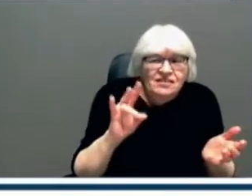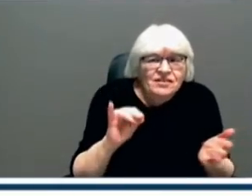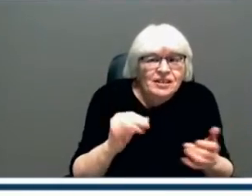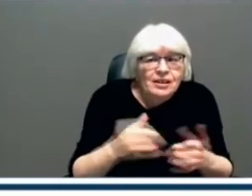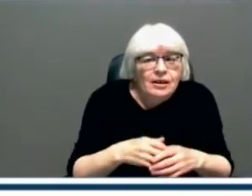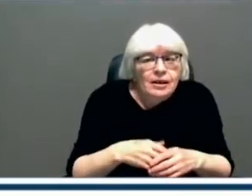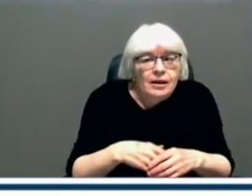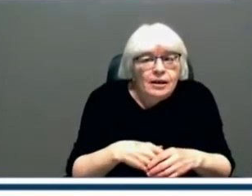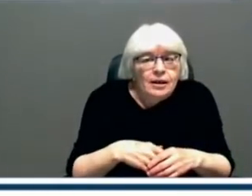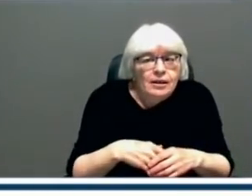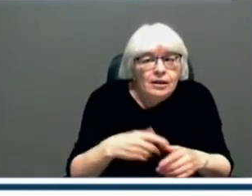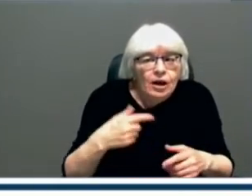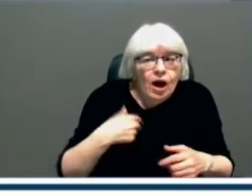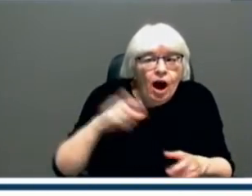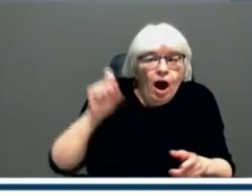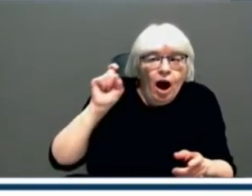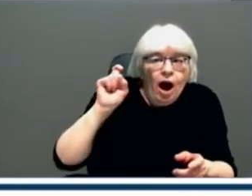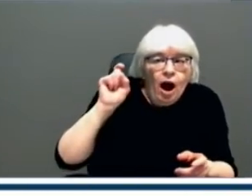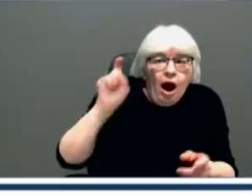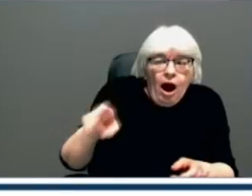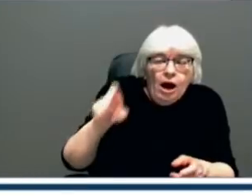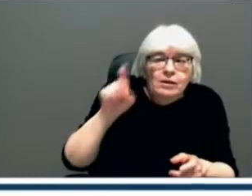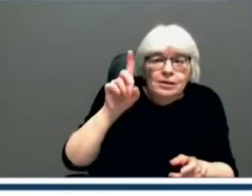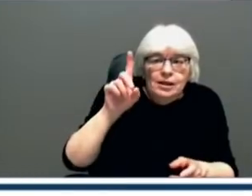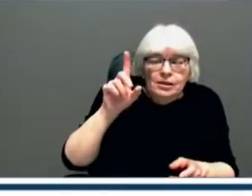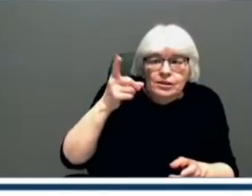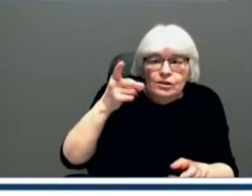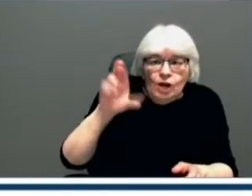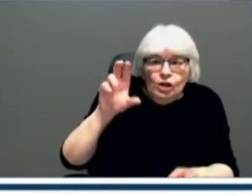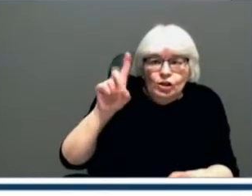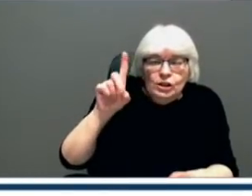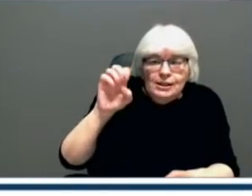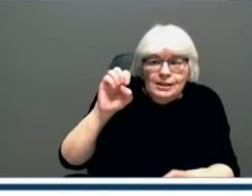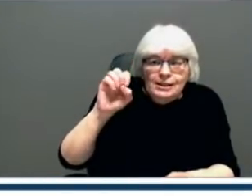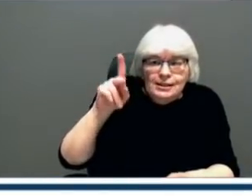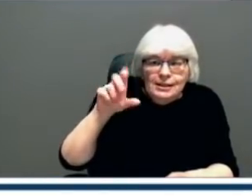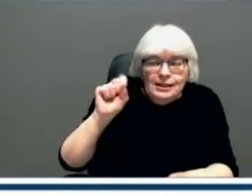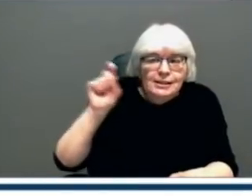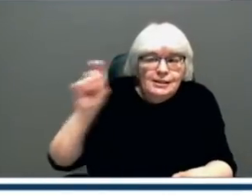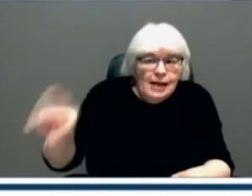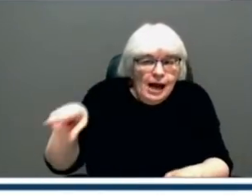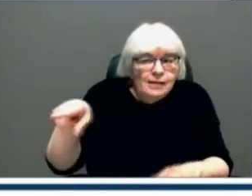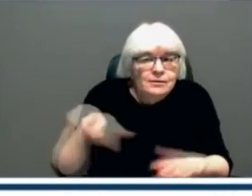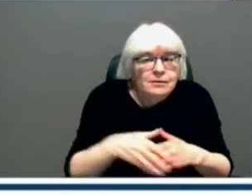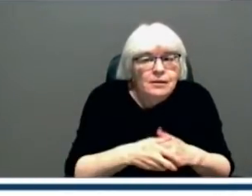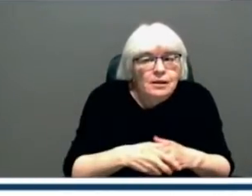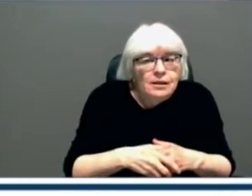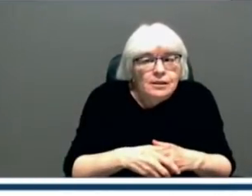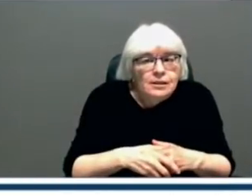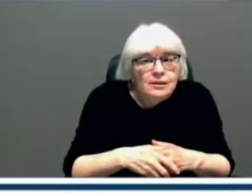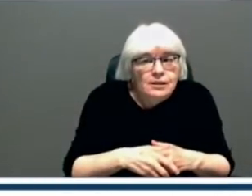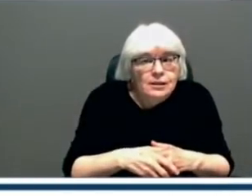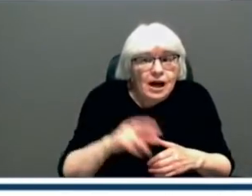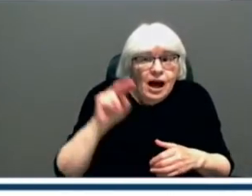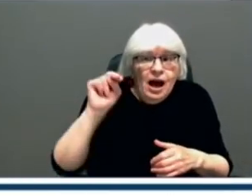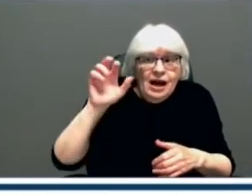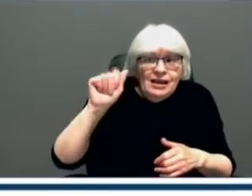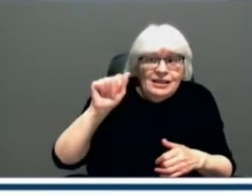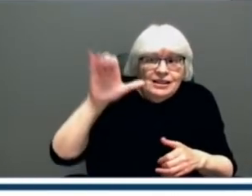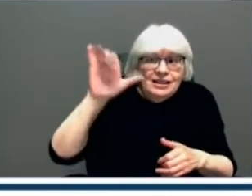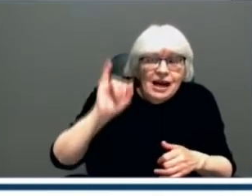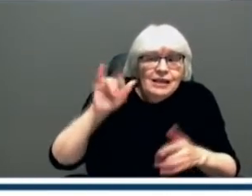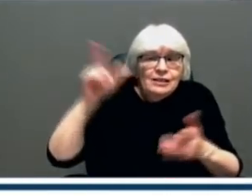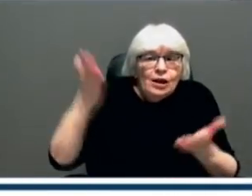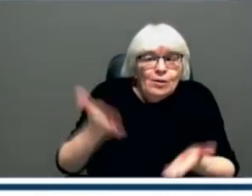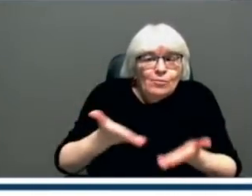to answer that question. Sure thing. NACI recommended that the population 80 years of age and